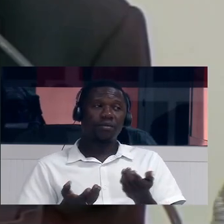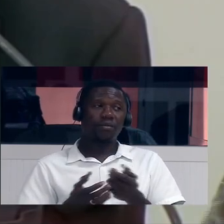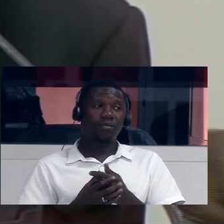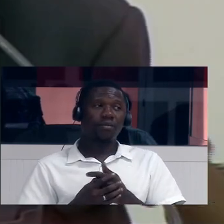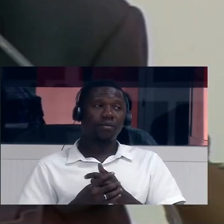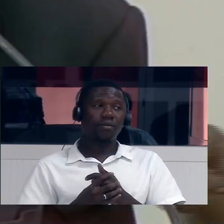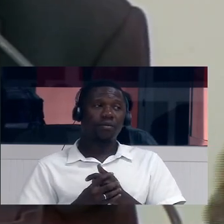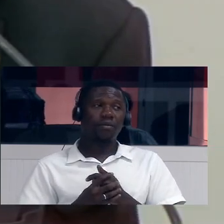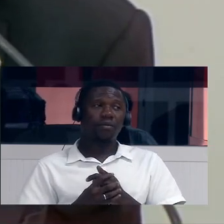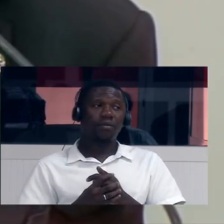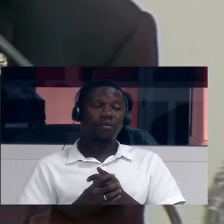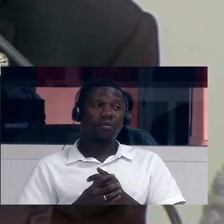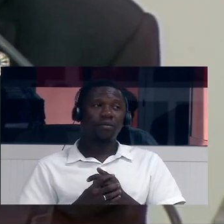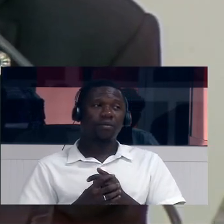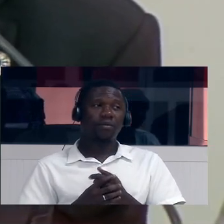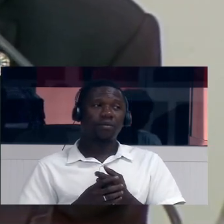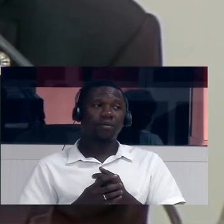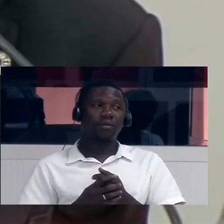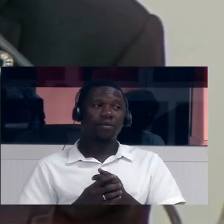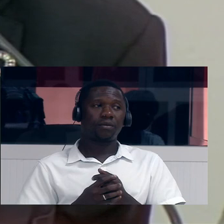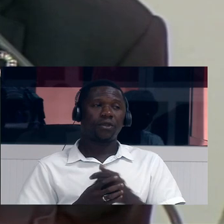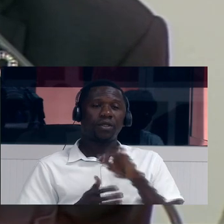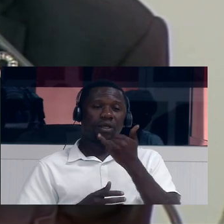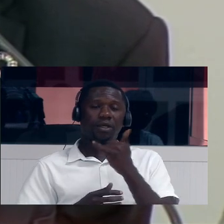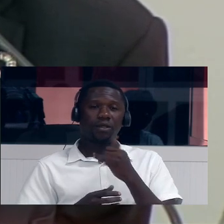You asked me a second question. Yes. What was it?